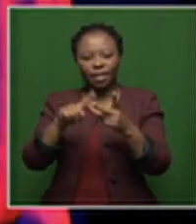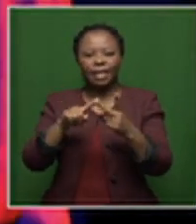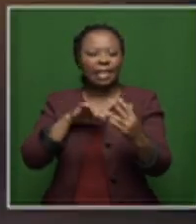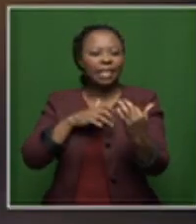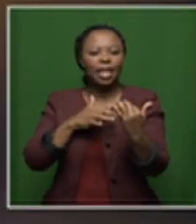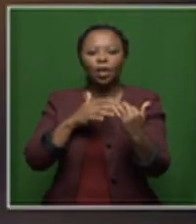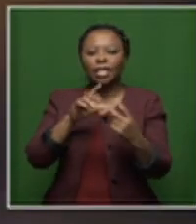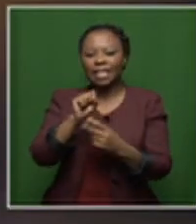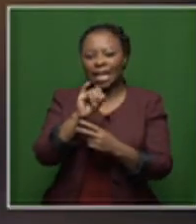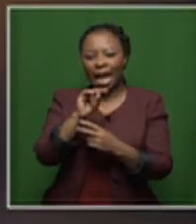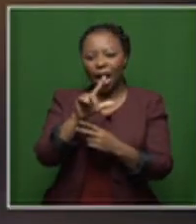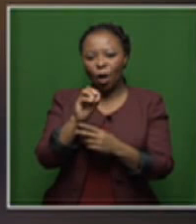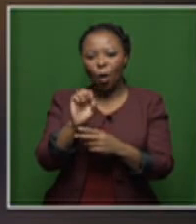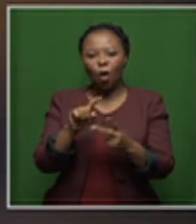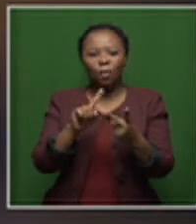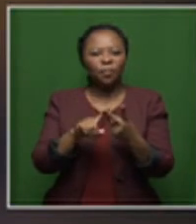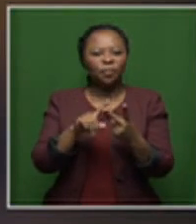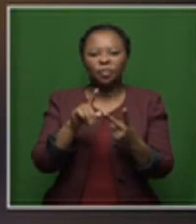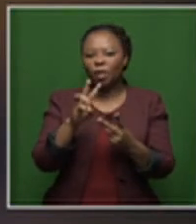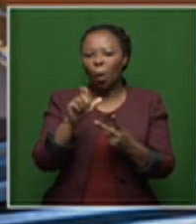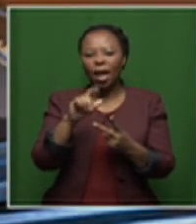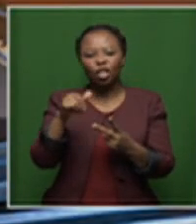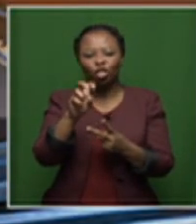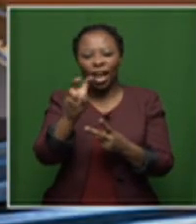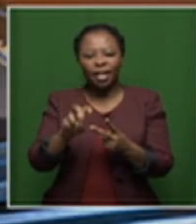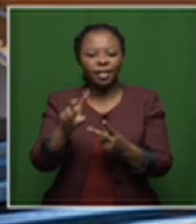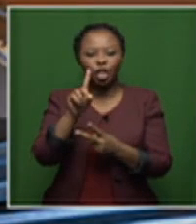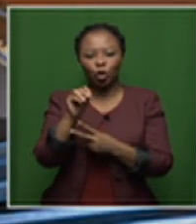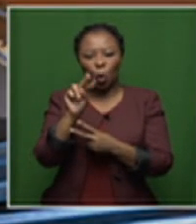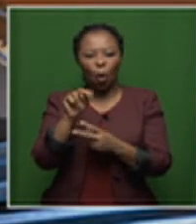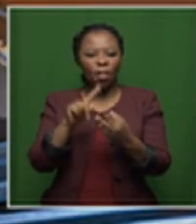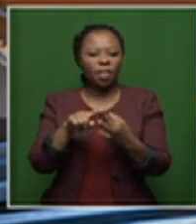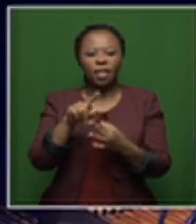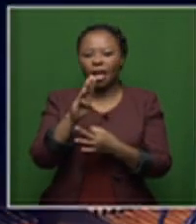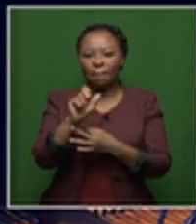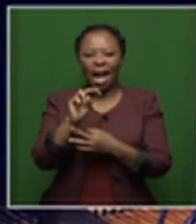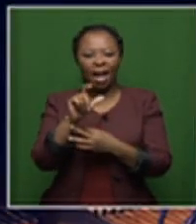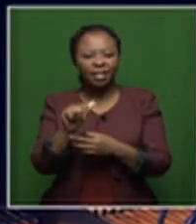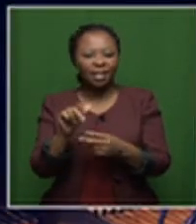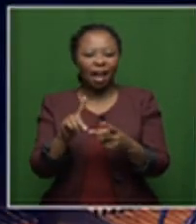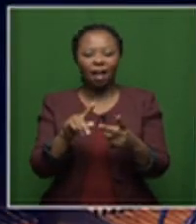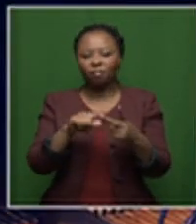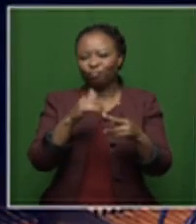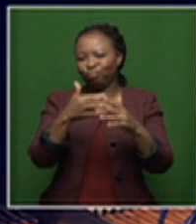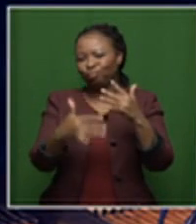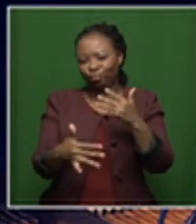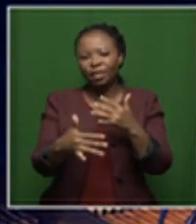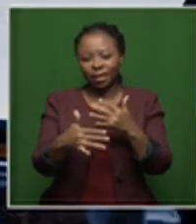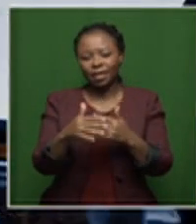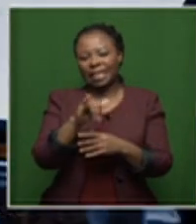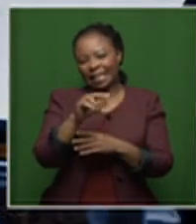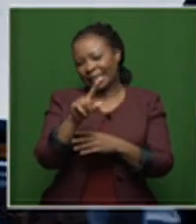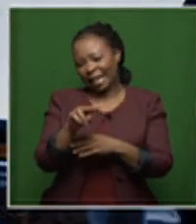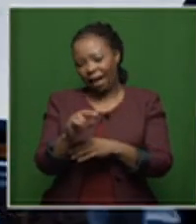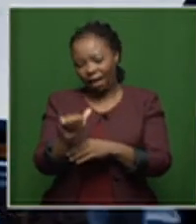guitarist Selaelo Selota, Kwaai-jazz founder Don Laka, Zoe Modiga, Banda Banda, and Gina